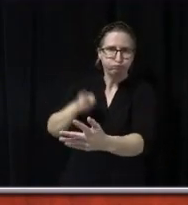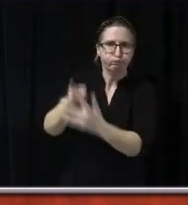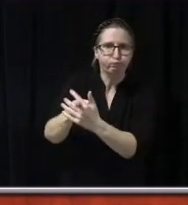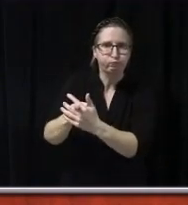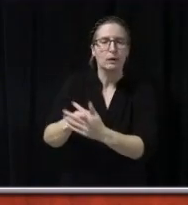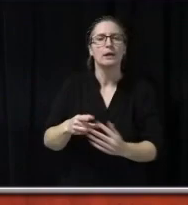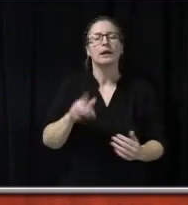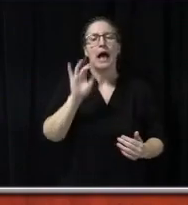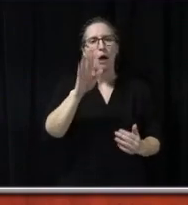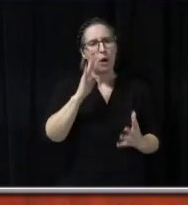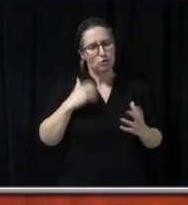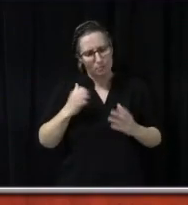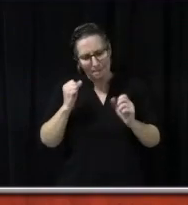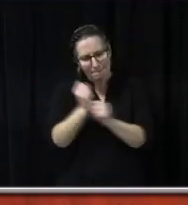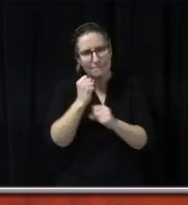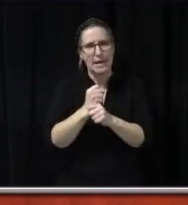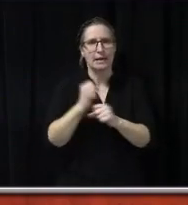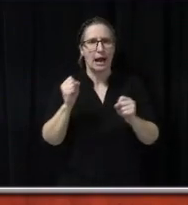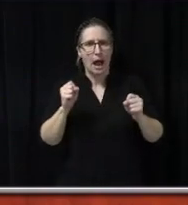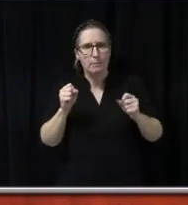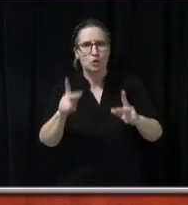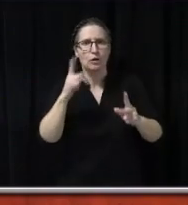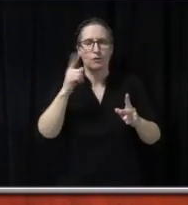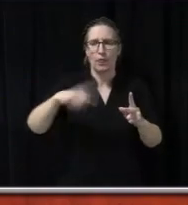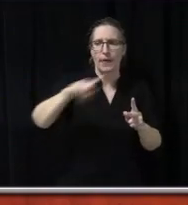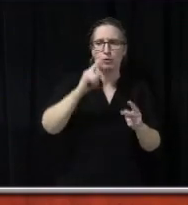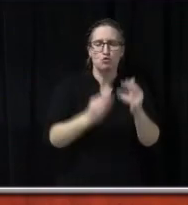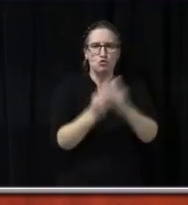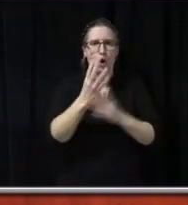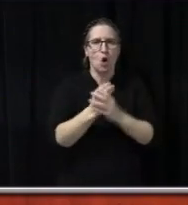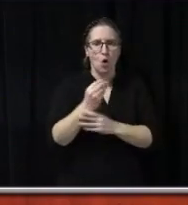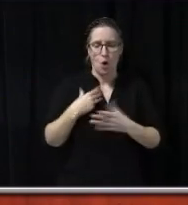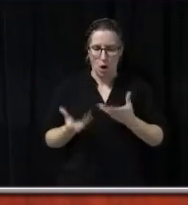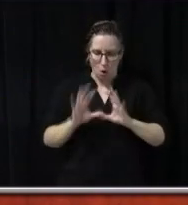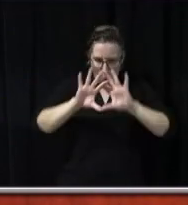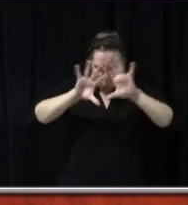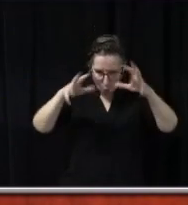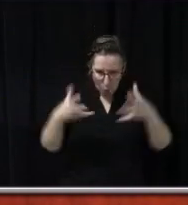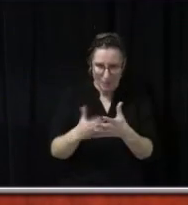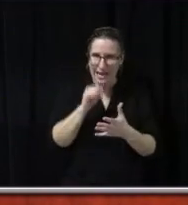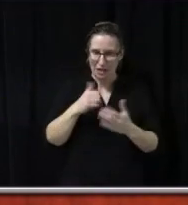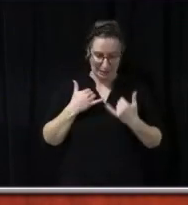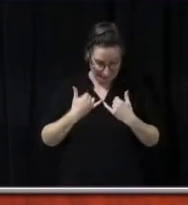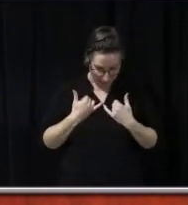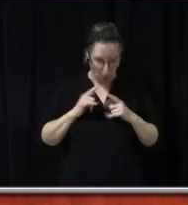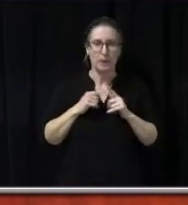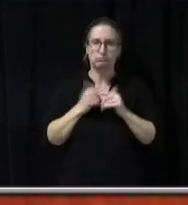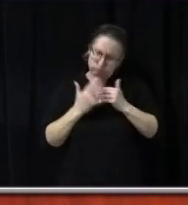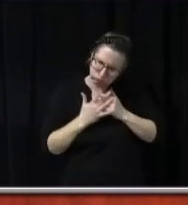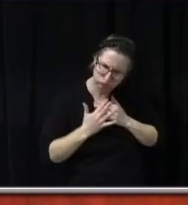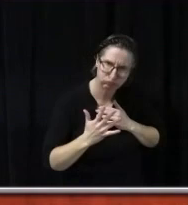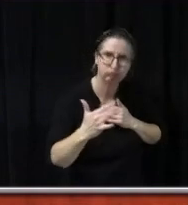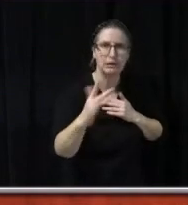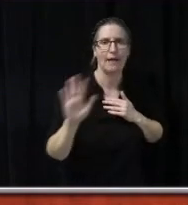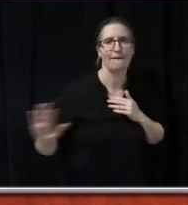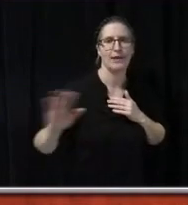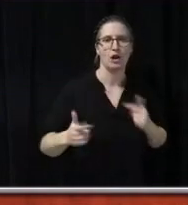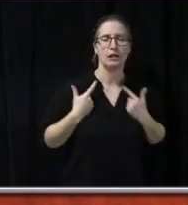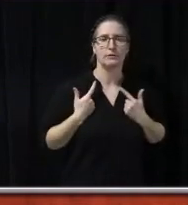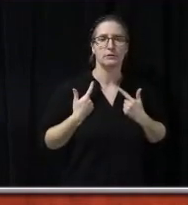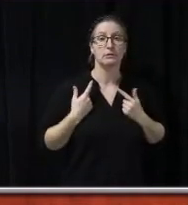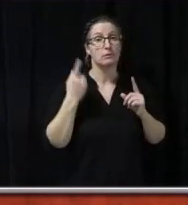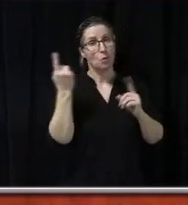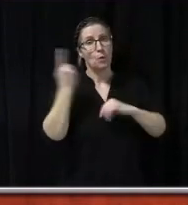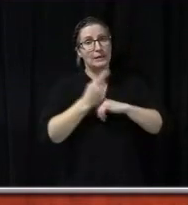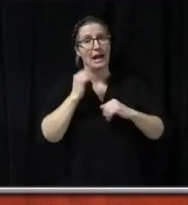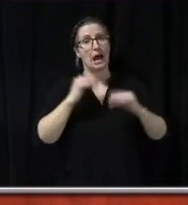create opportunities that help students grow holistically, not just while I'm there, but for years to come. One day, I hope to